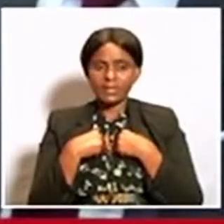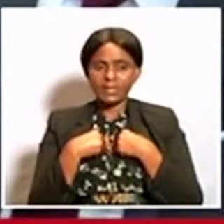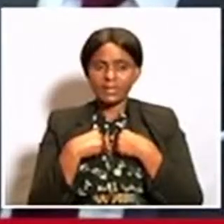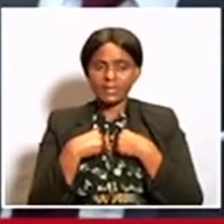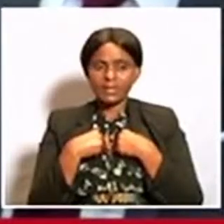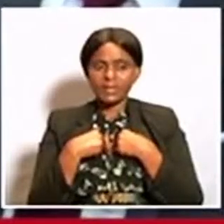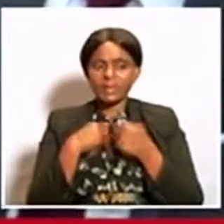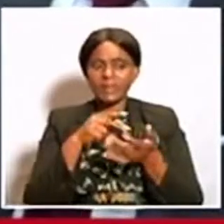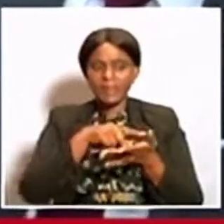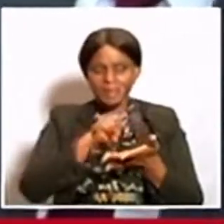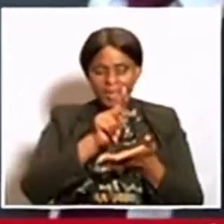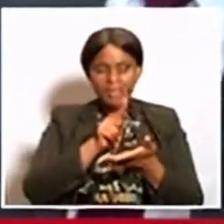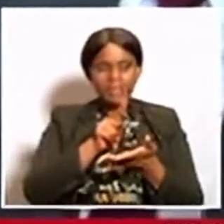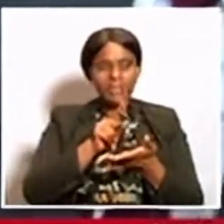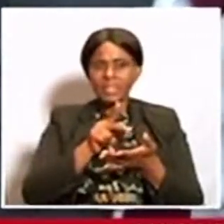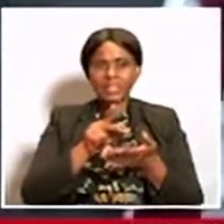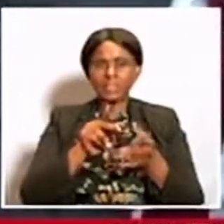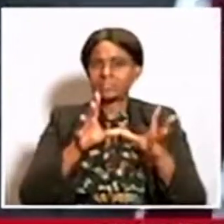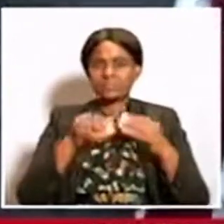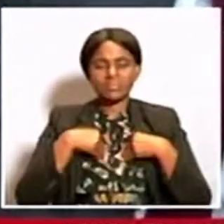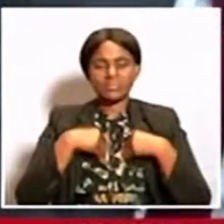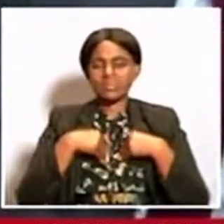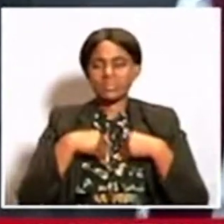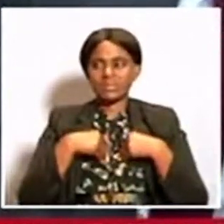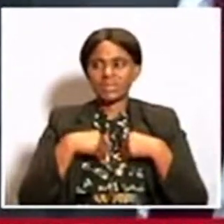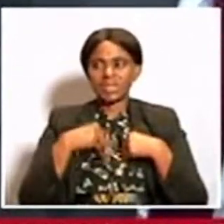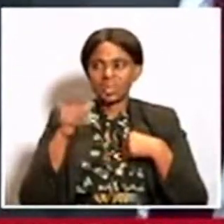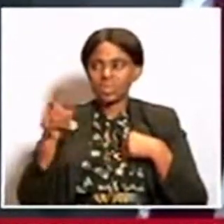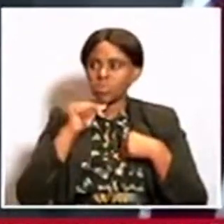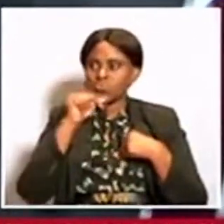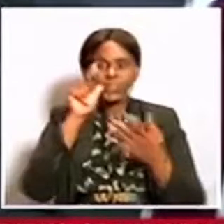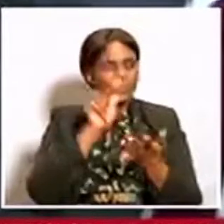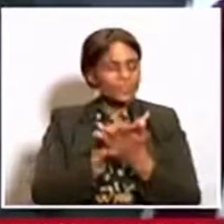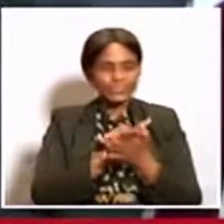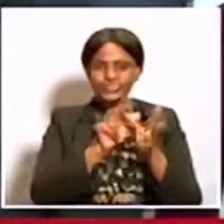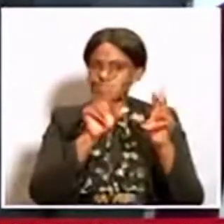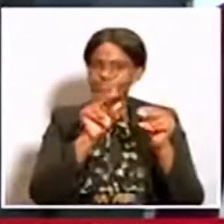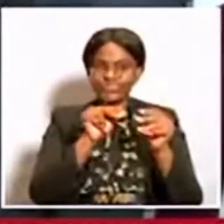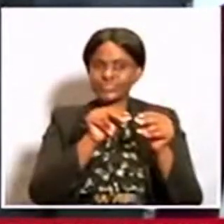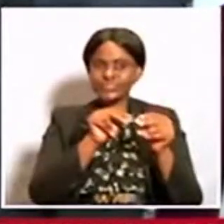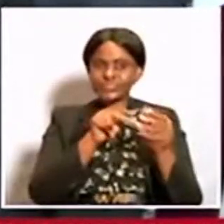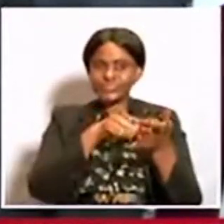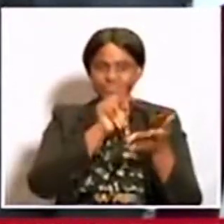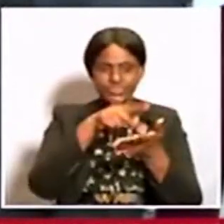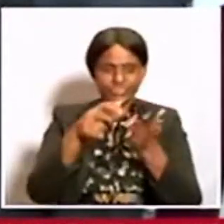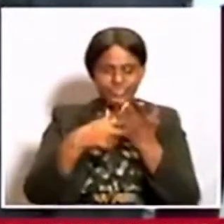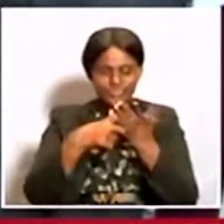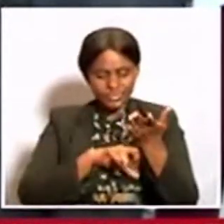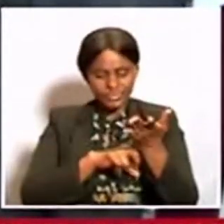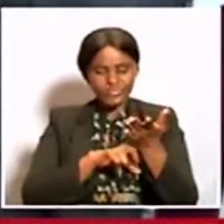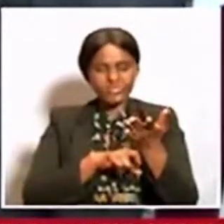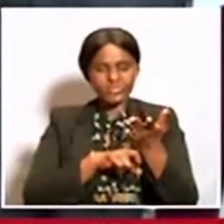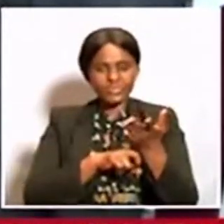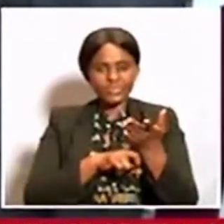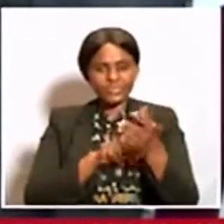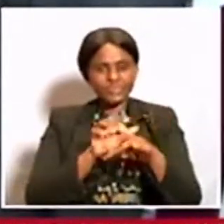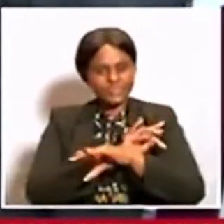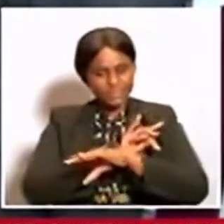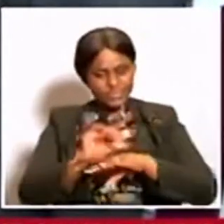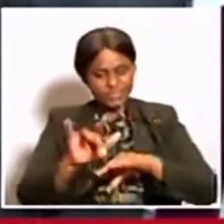wasn't okay on the. You didn't approve it. No, on the payment vouchers, it's actually blank as we are